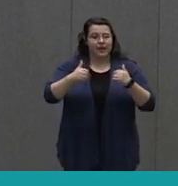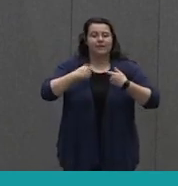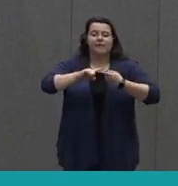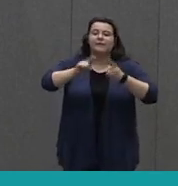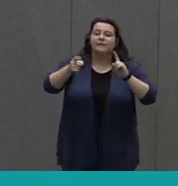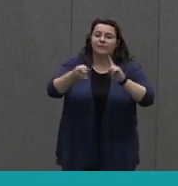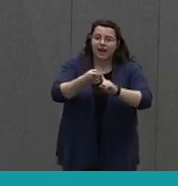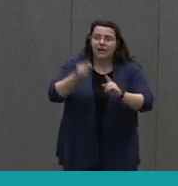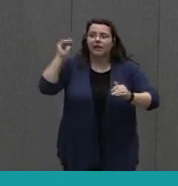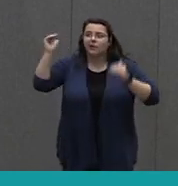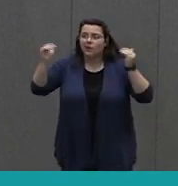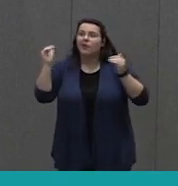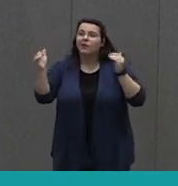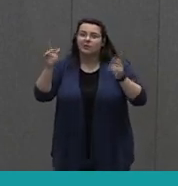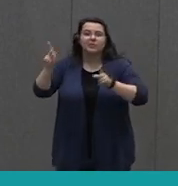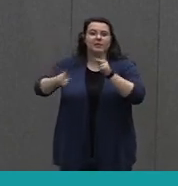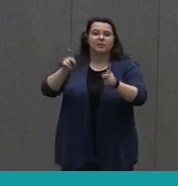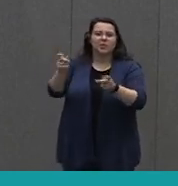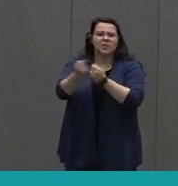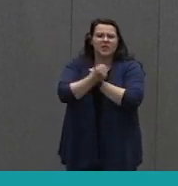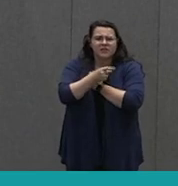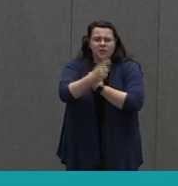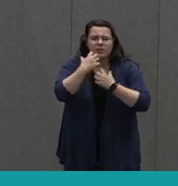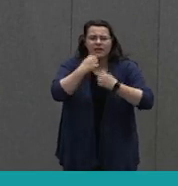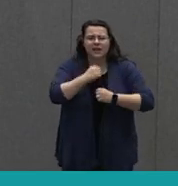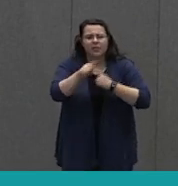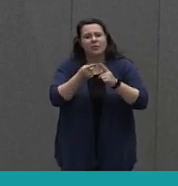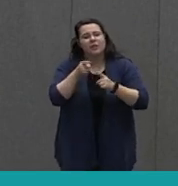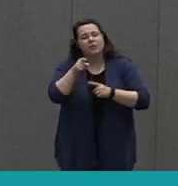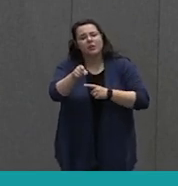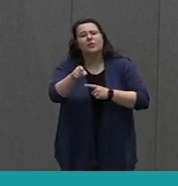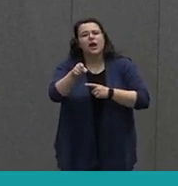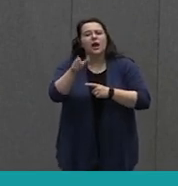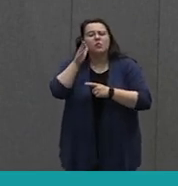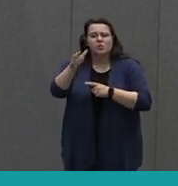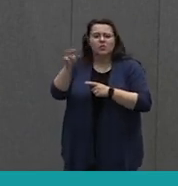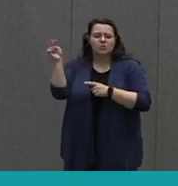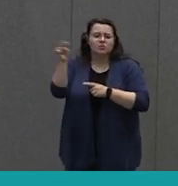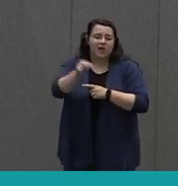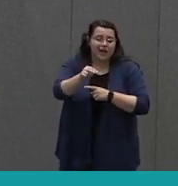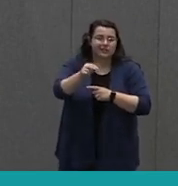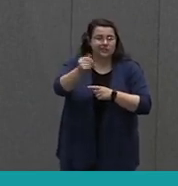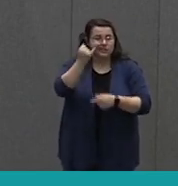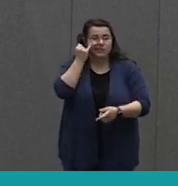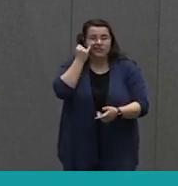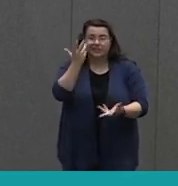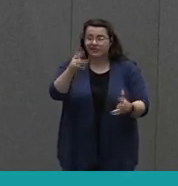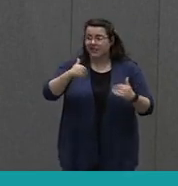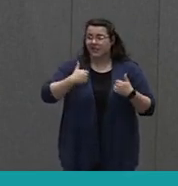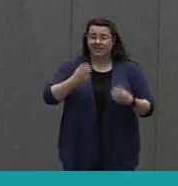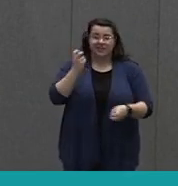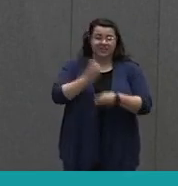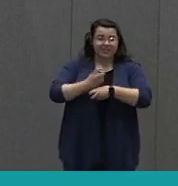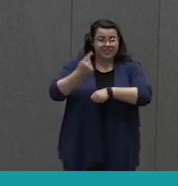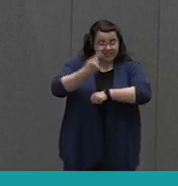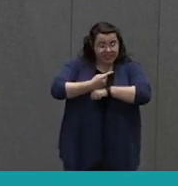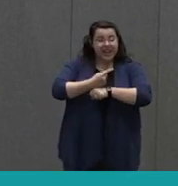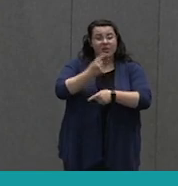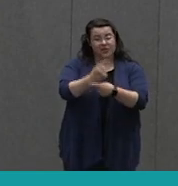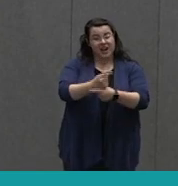Oh, you know what I see? In both of these pictures, her friend Stripe is watching out for her from the